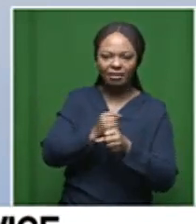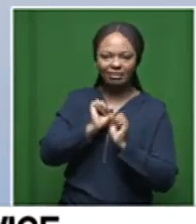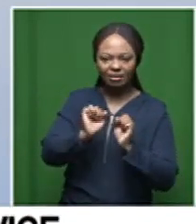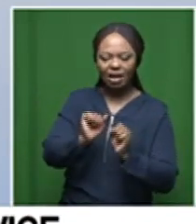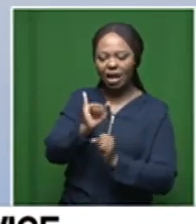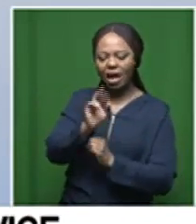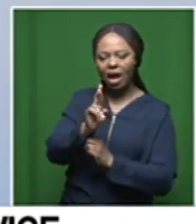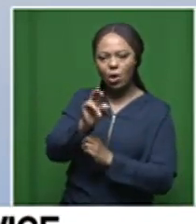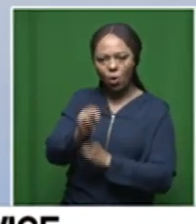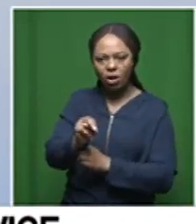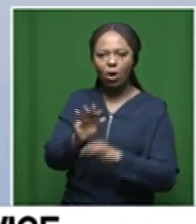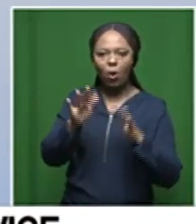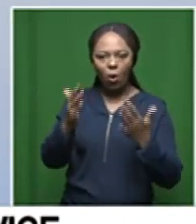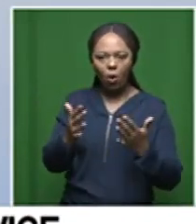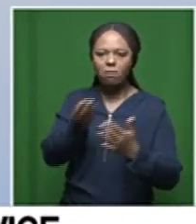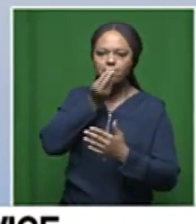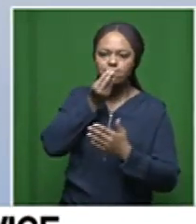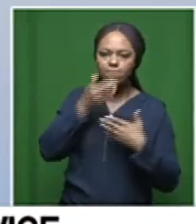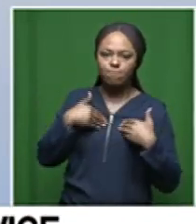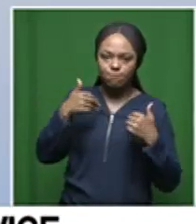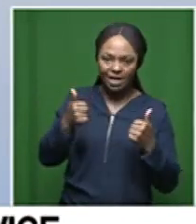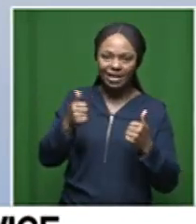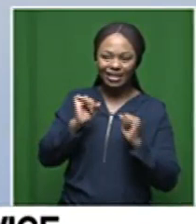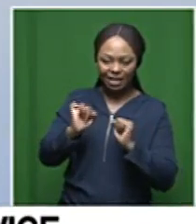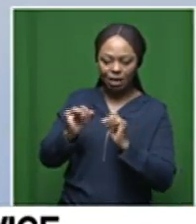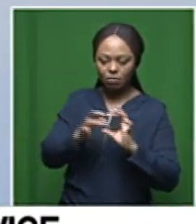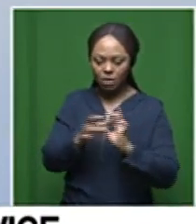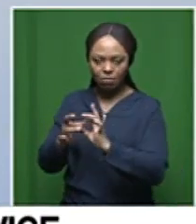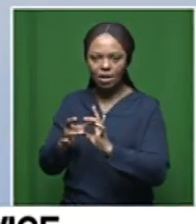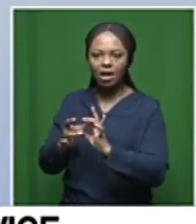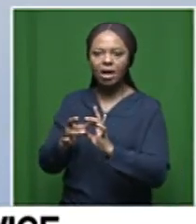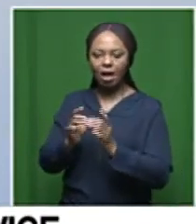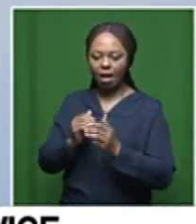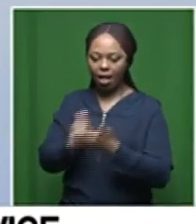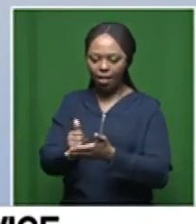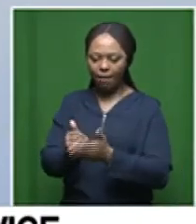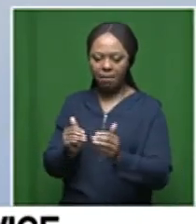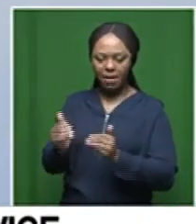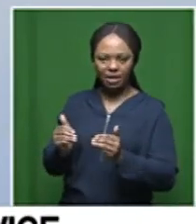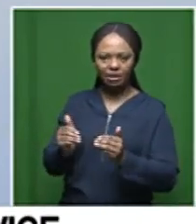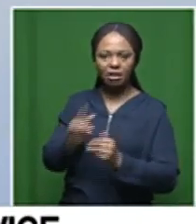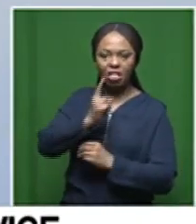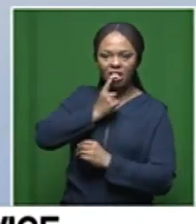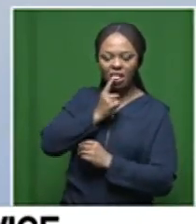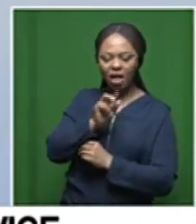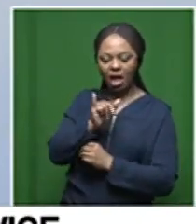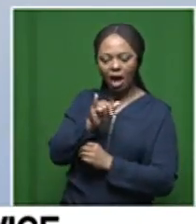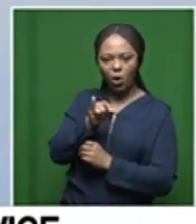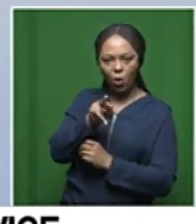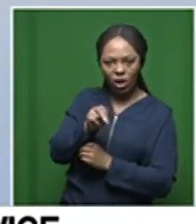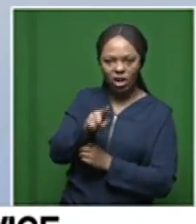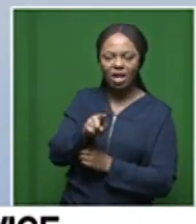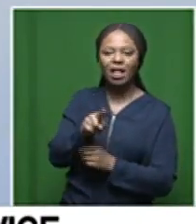good diet rich in iron, if they don't get sufficient iron to replace whatever, to replace that